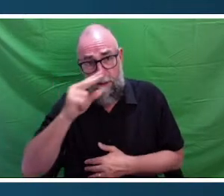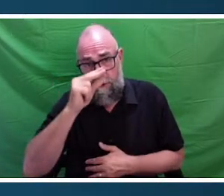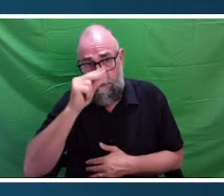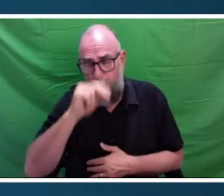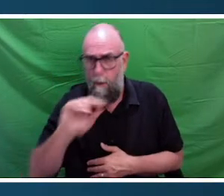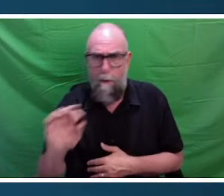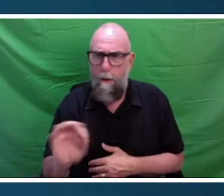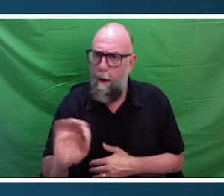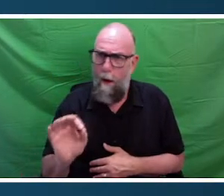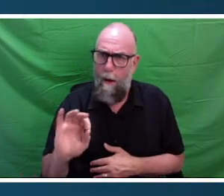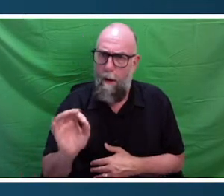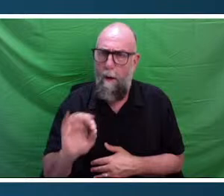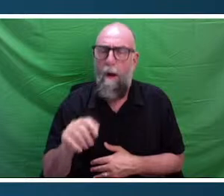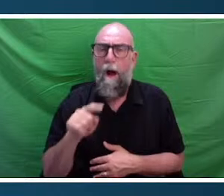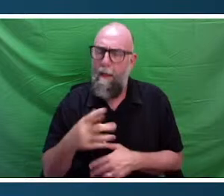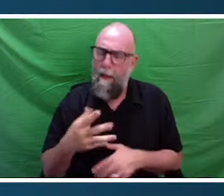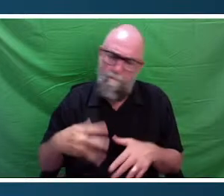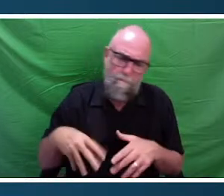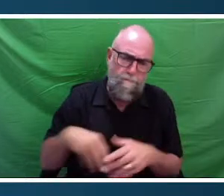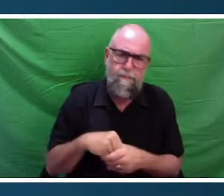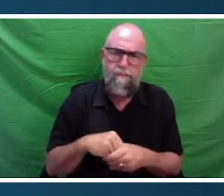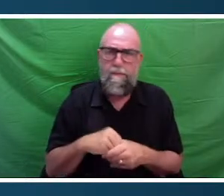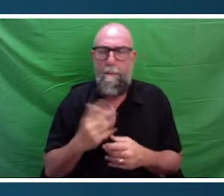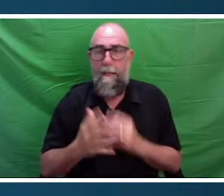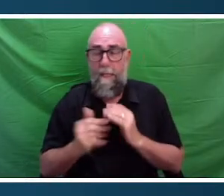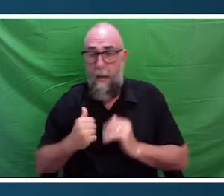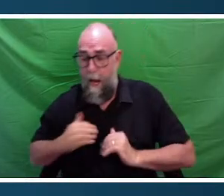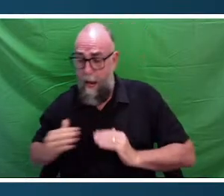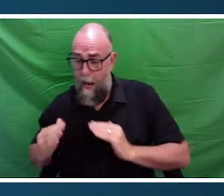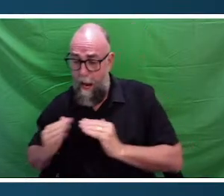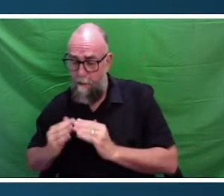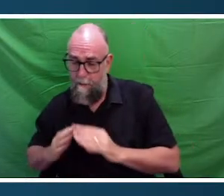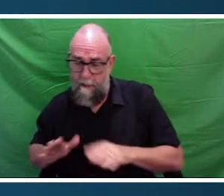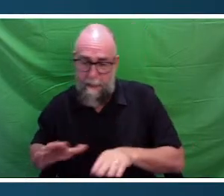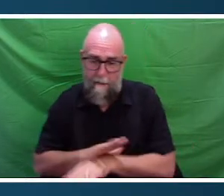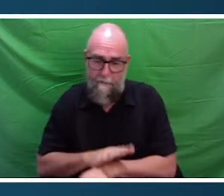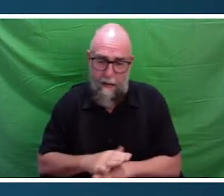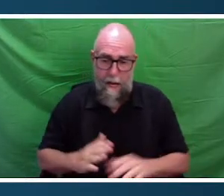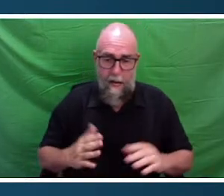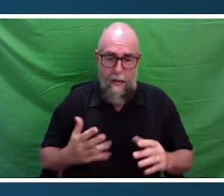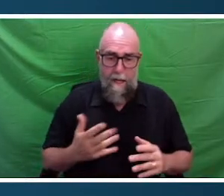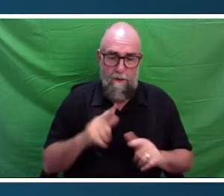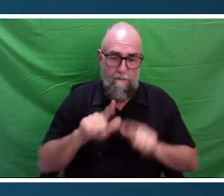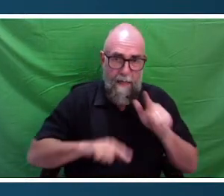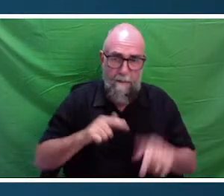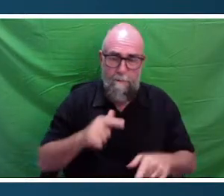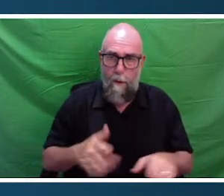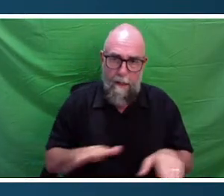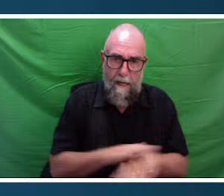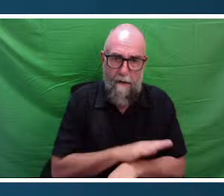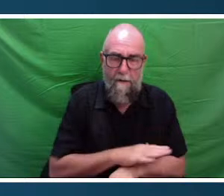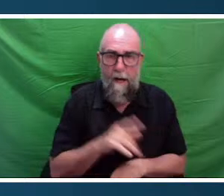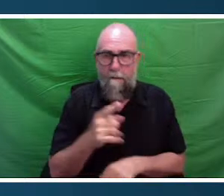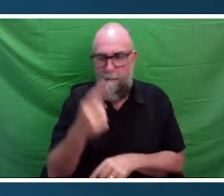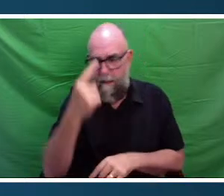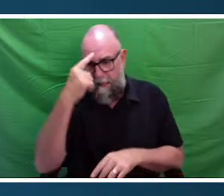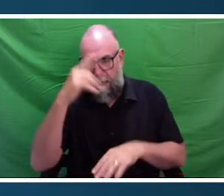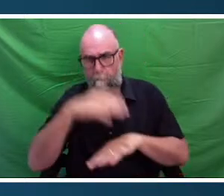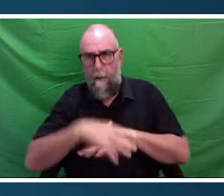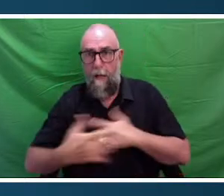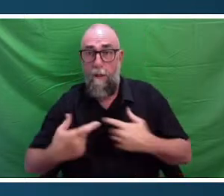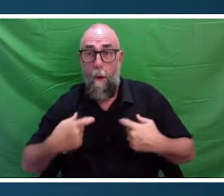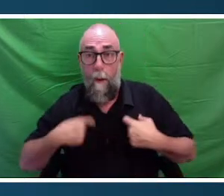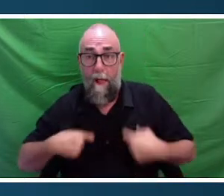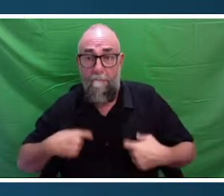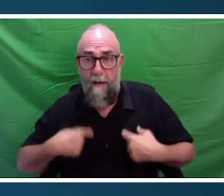lot to what you're consuming. So your housing is covered there, your transport's covered. When you're thinking about welfare and sort of day-to-day consumption and living standards, you need